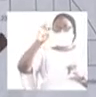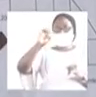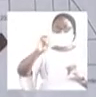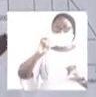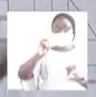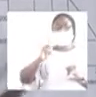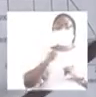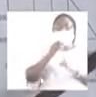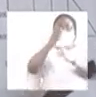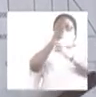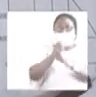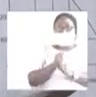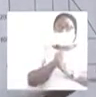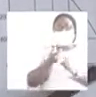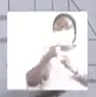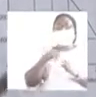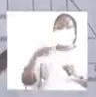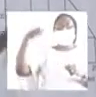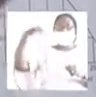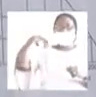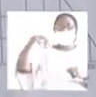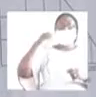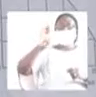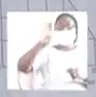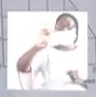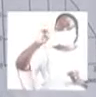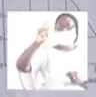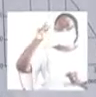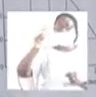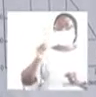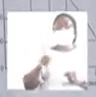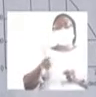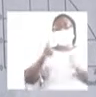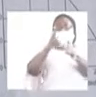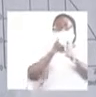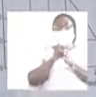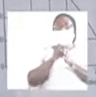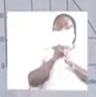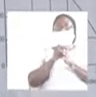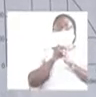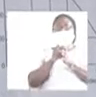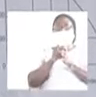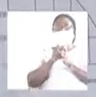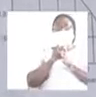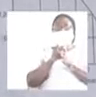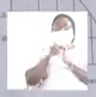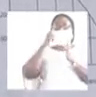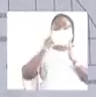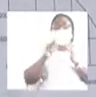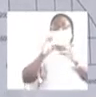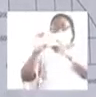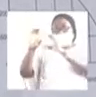the quantity demanded rose to 200 by all the 3 consumers in the market,